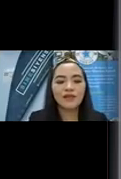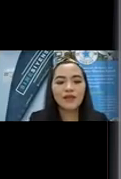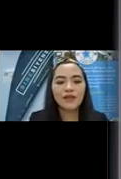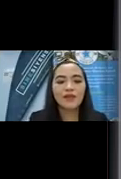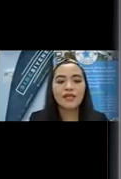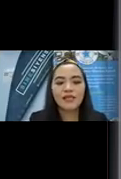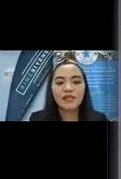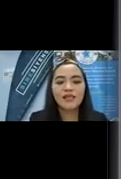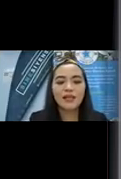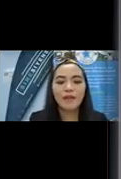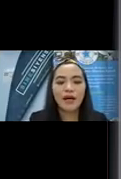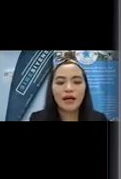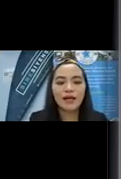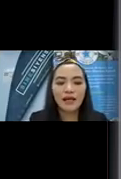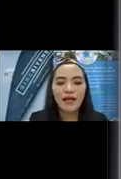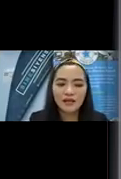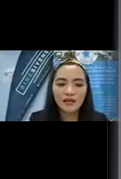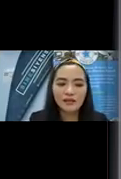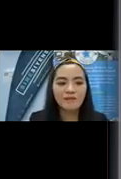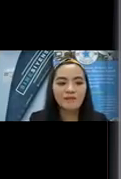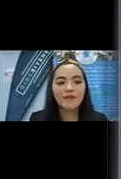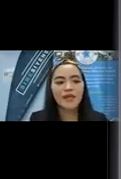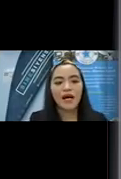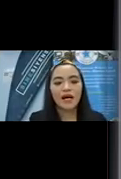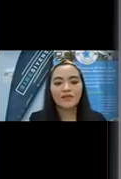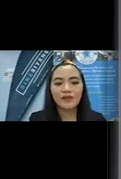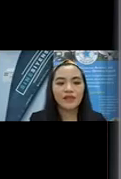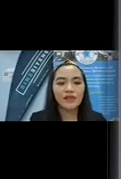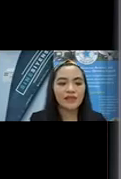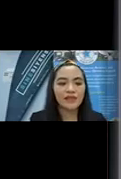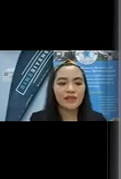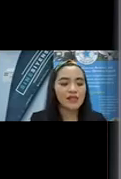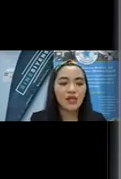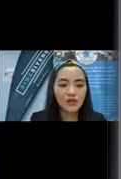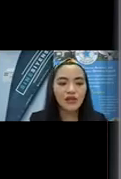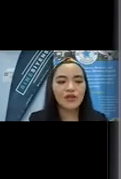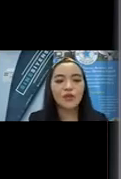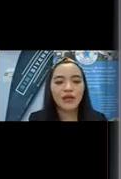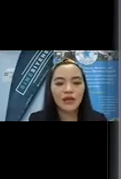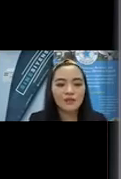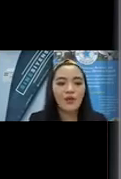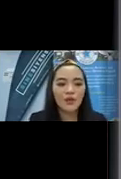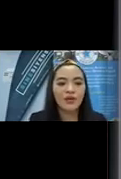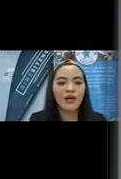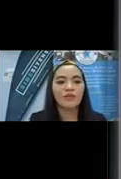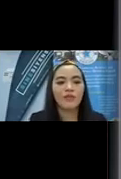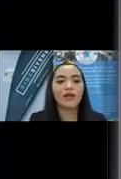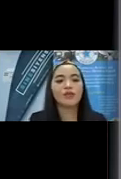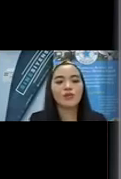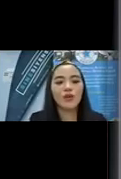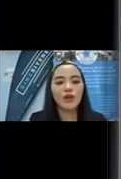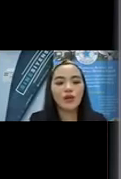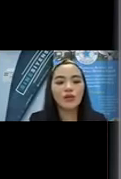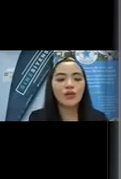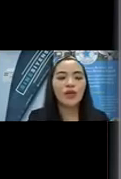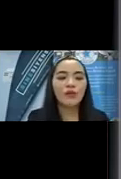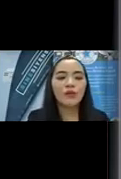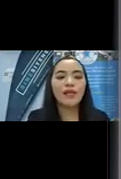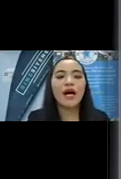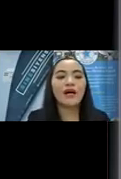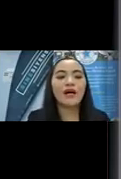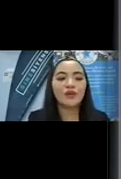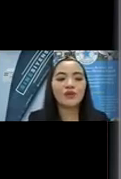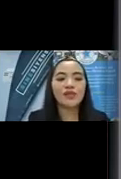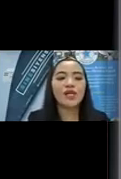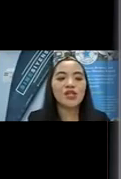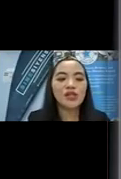Ms. Maricel C. Paya later after this short opening program. And tomorrow, we will